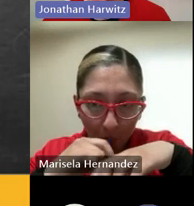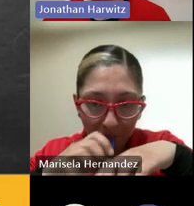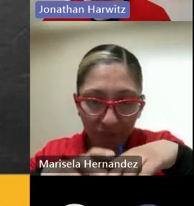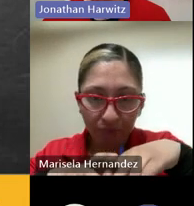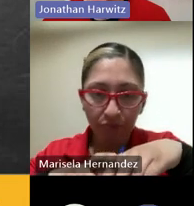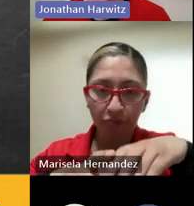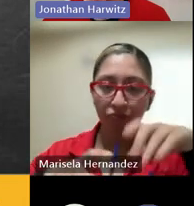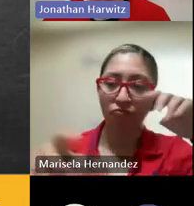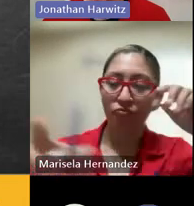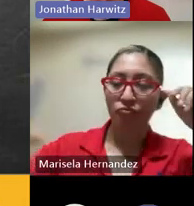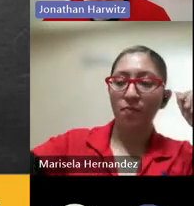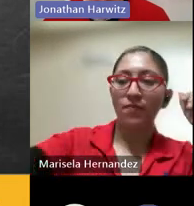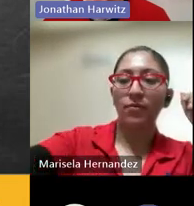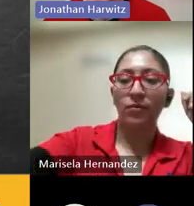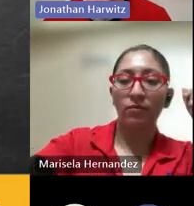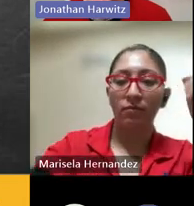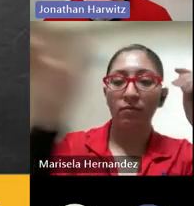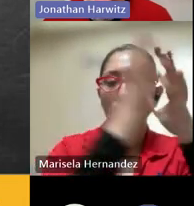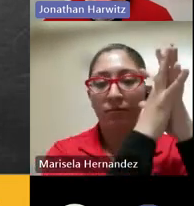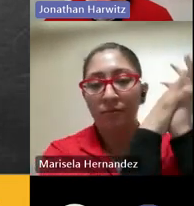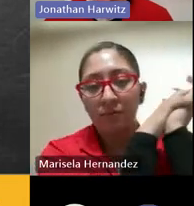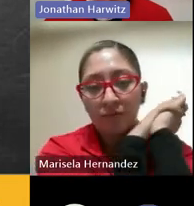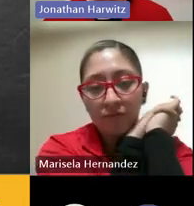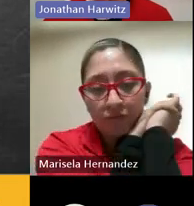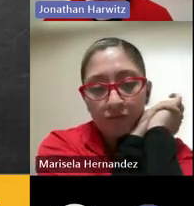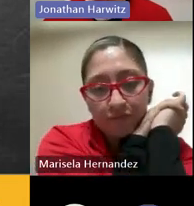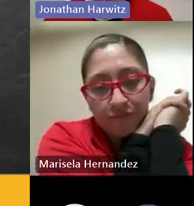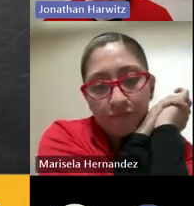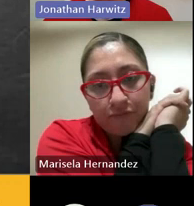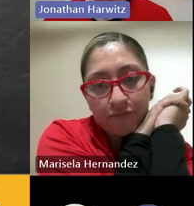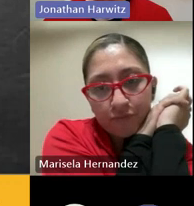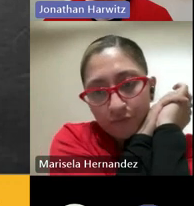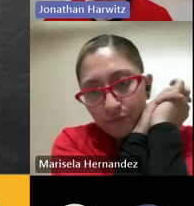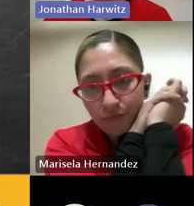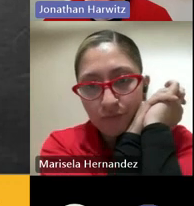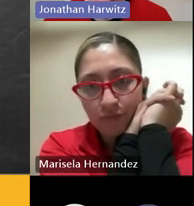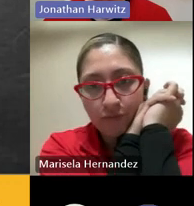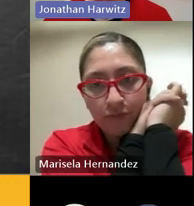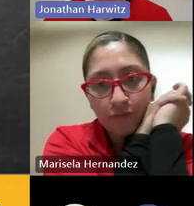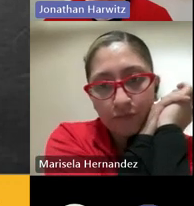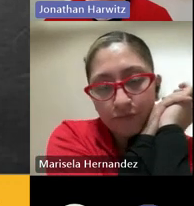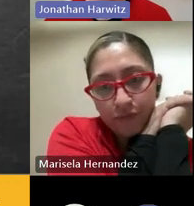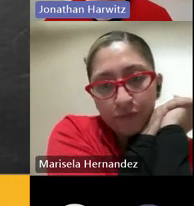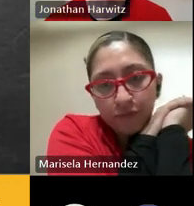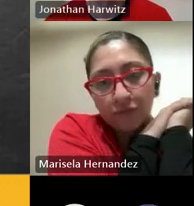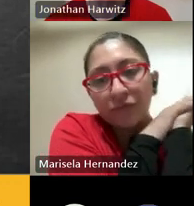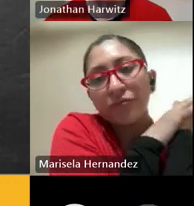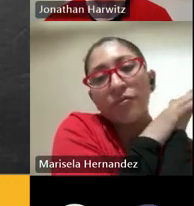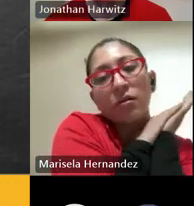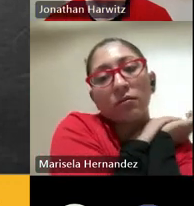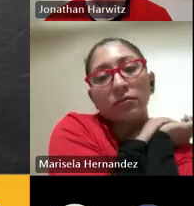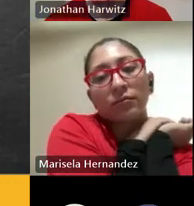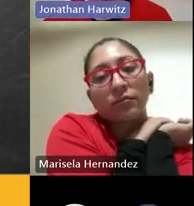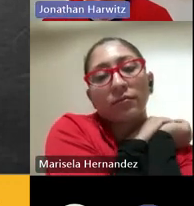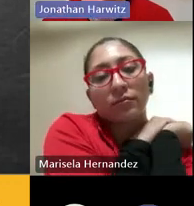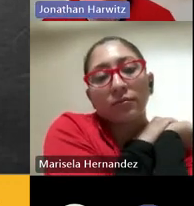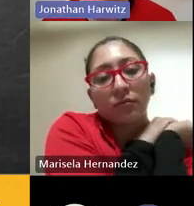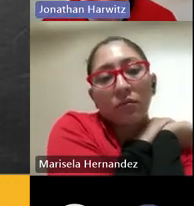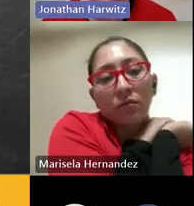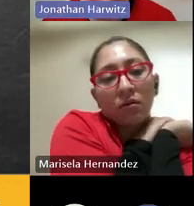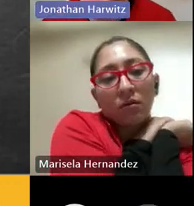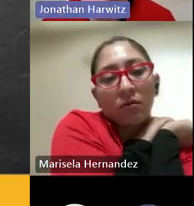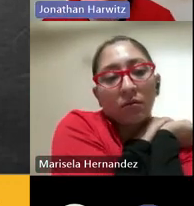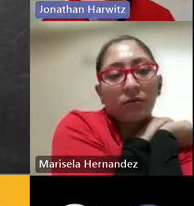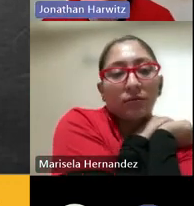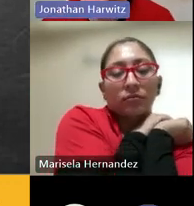to rehab it and for someone to take it on. So that's another thing that we're very active in. Sam, I don't know